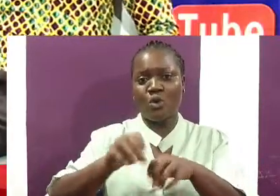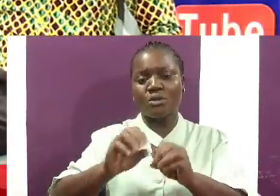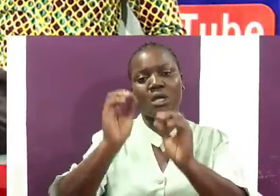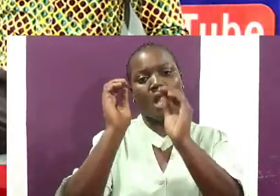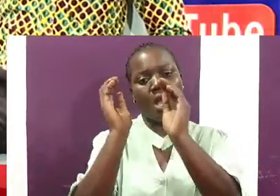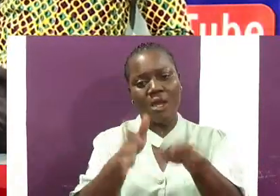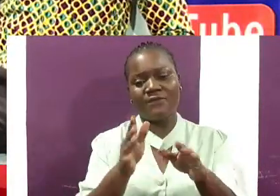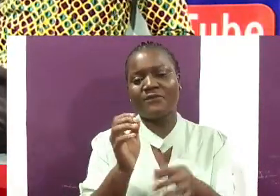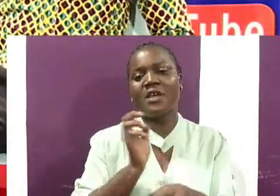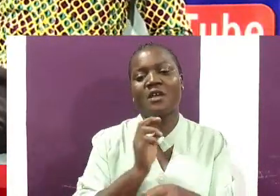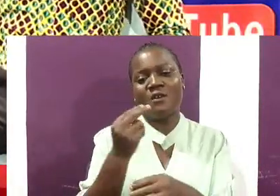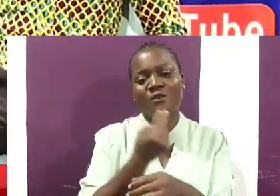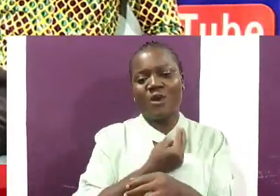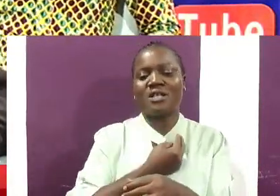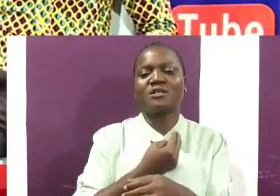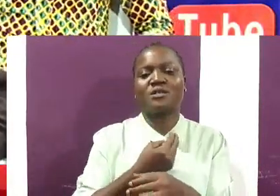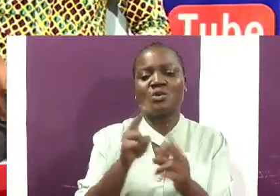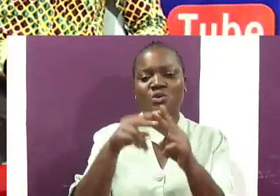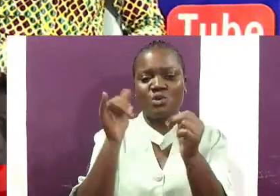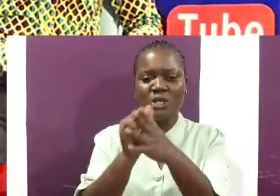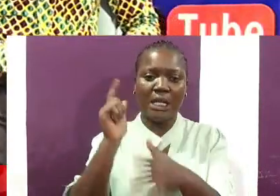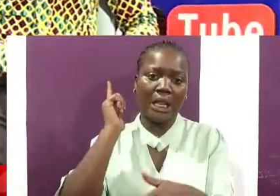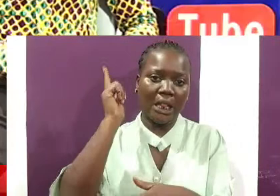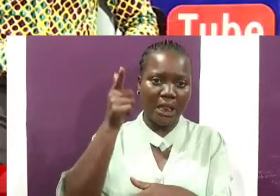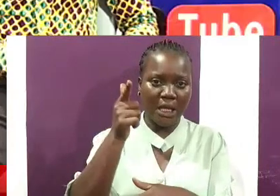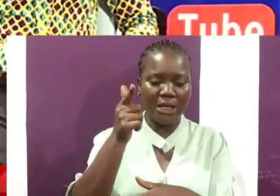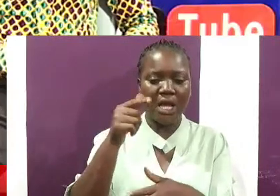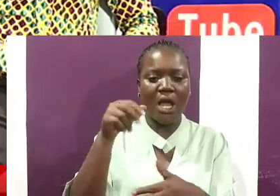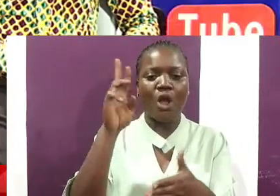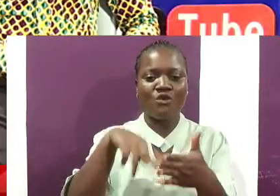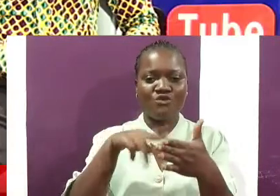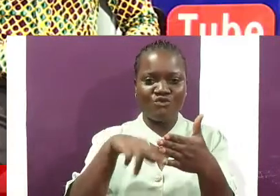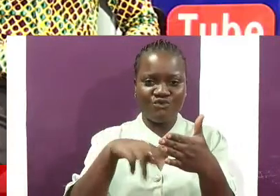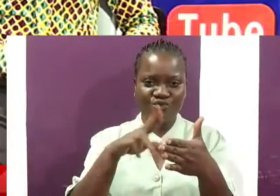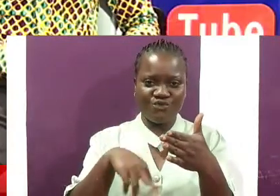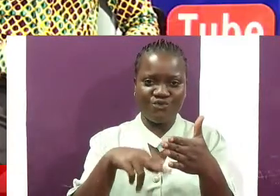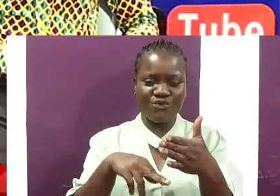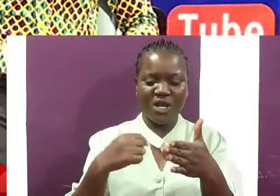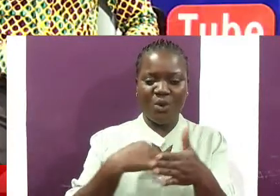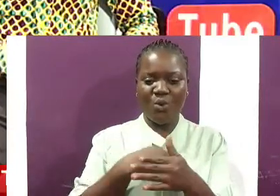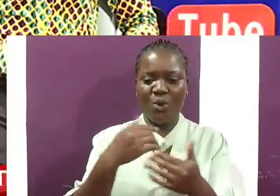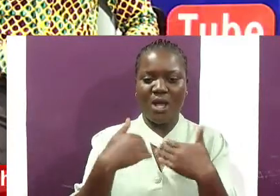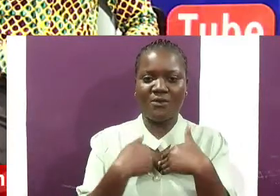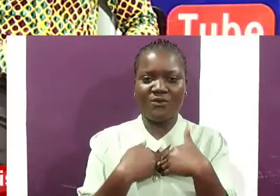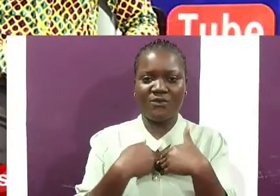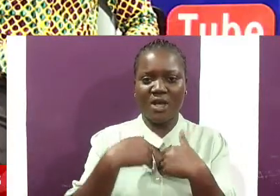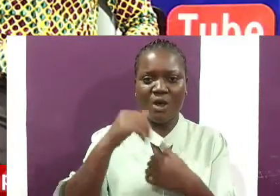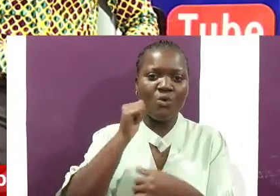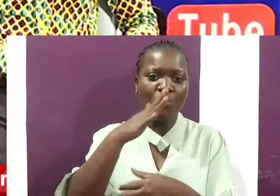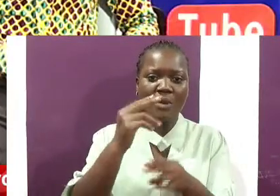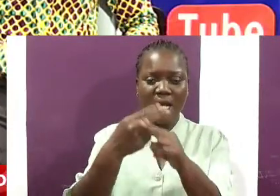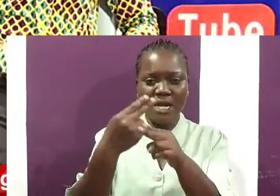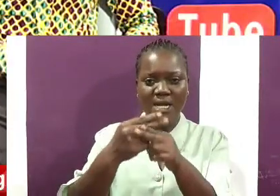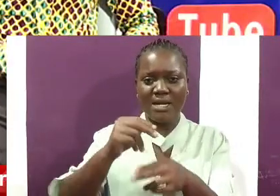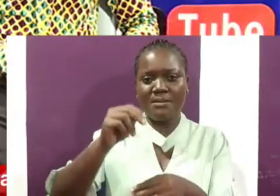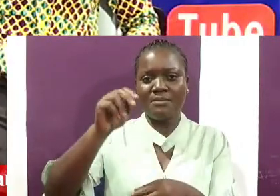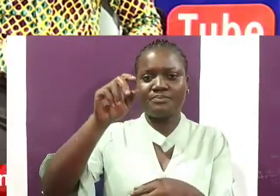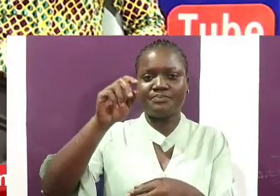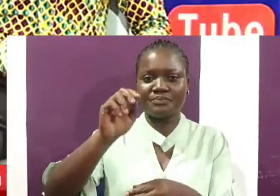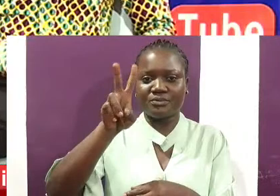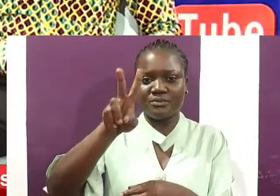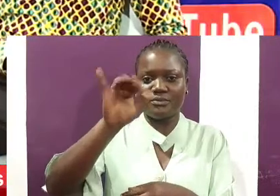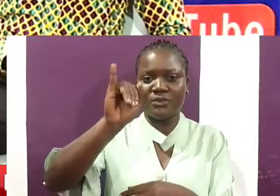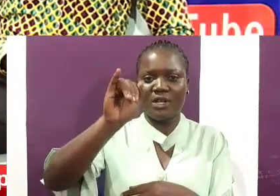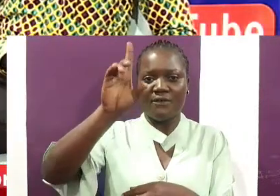Church of Christ TV comment na kaka. O say we invite that ankuma. I am watching live. Nyankopon show. E of